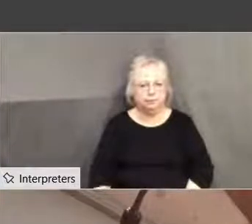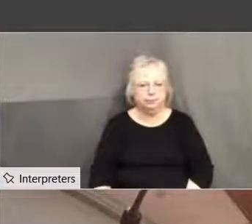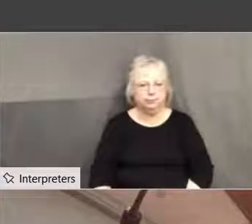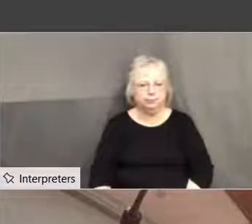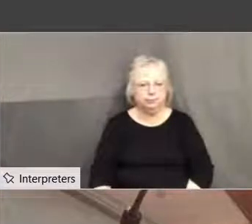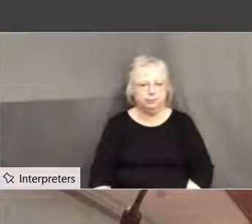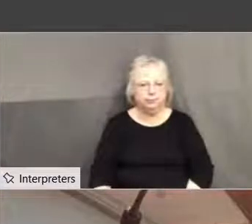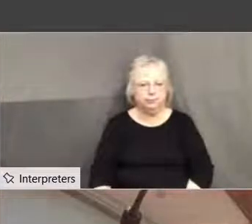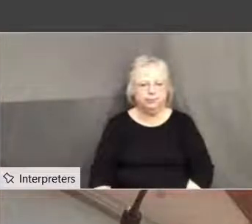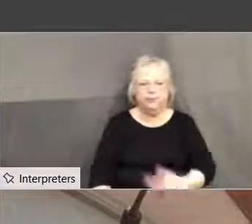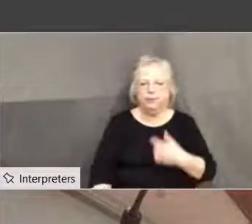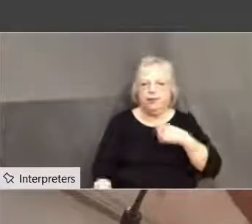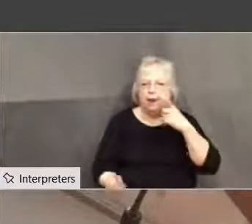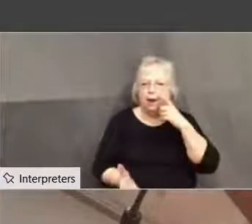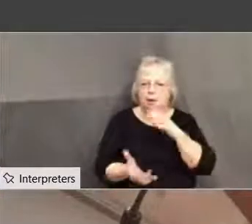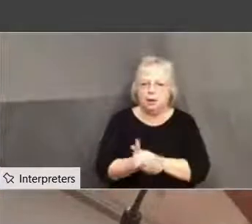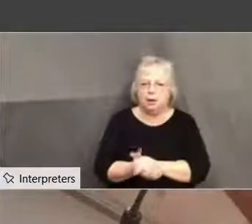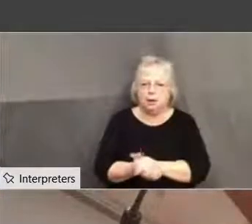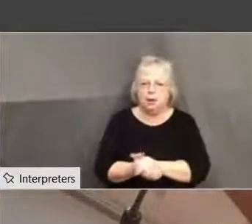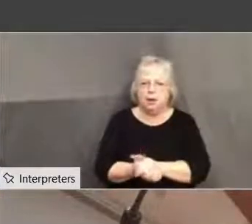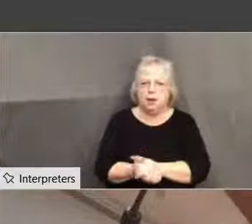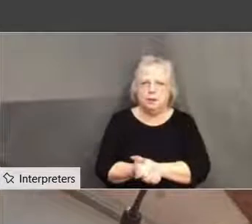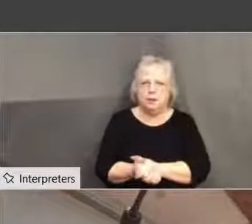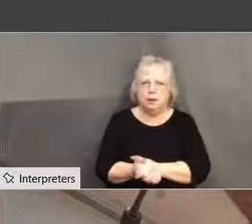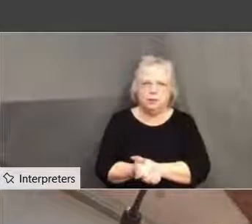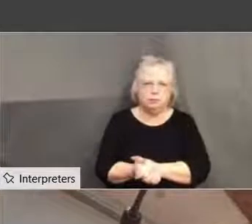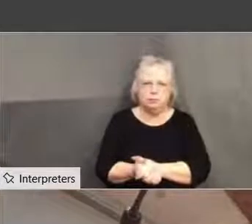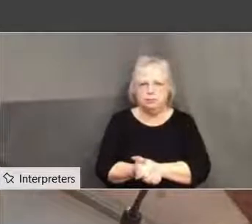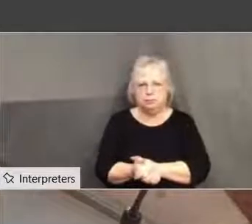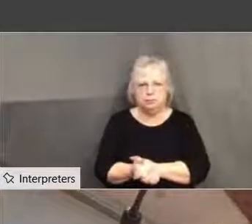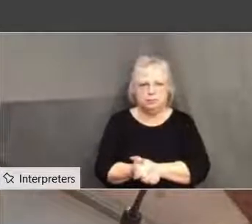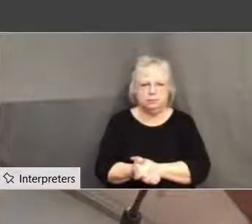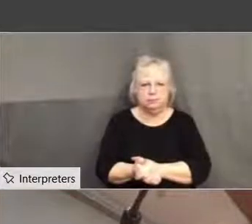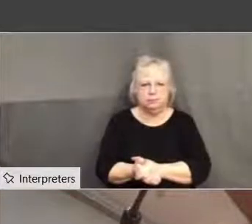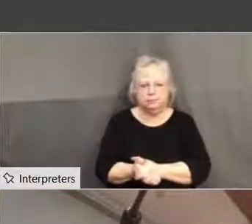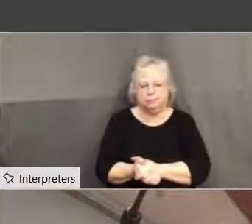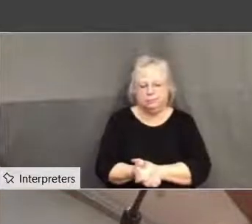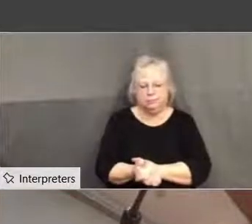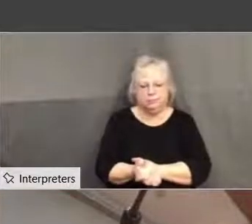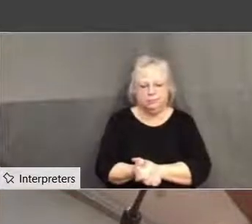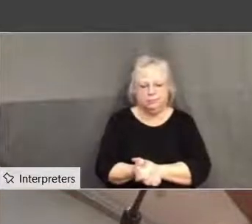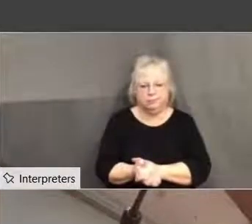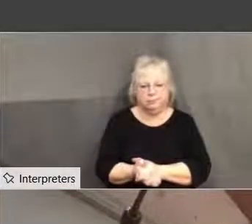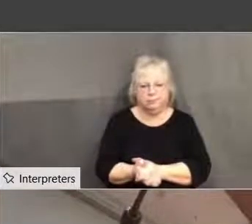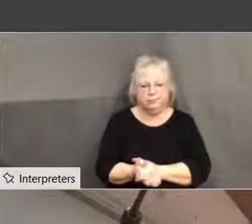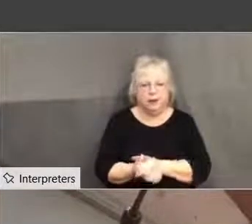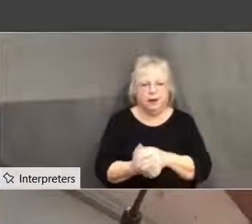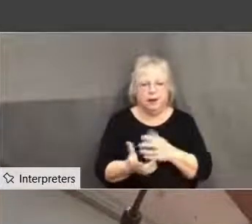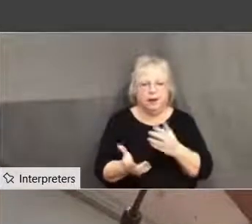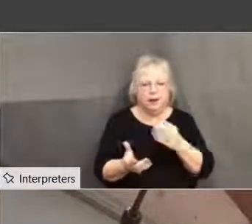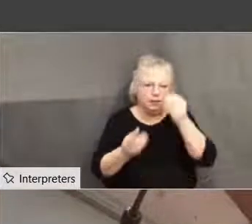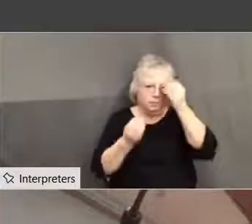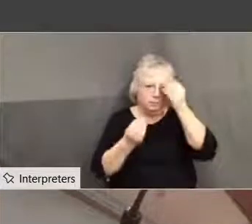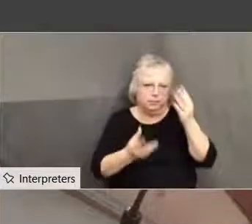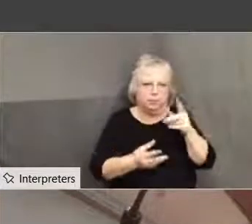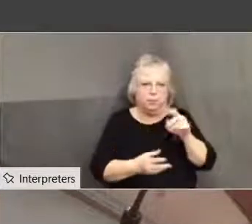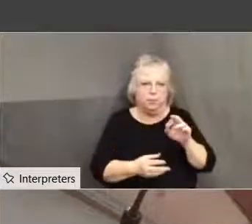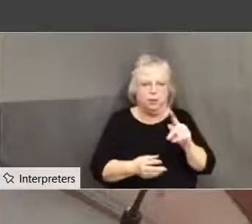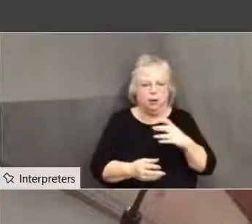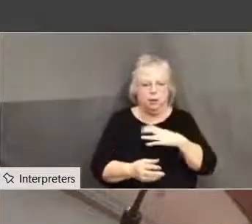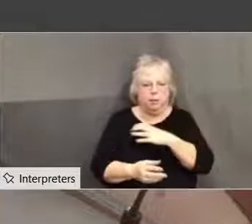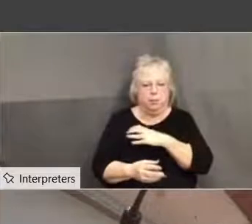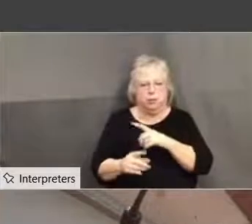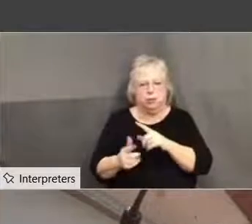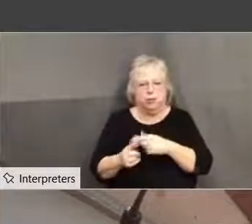I believe it's just sort of a kind of make the Park Commission aware, but then it's more of a